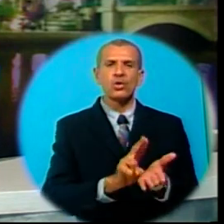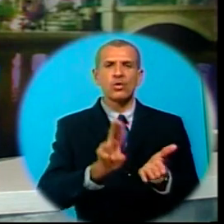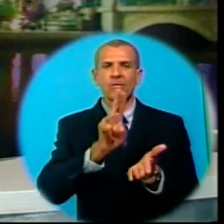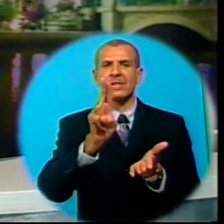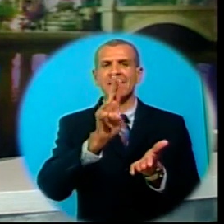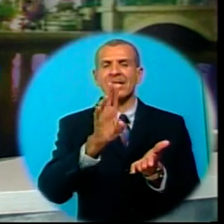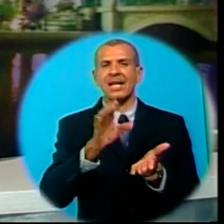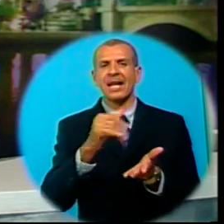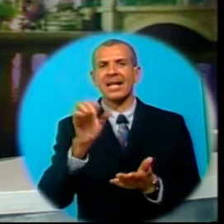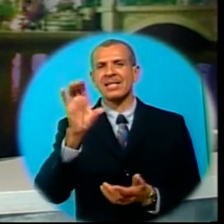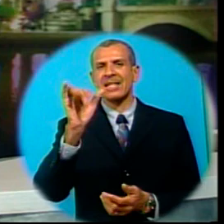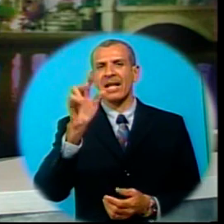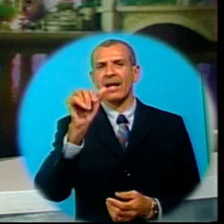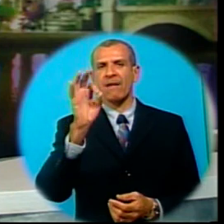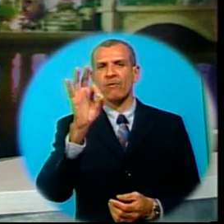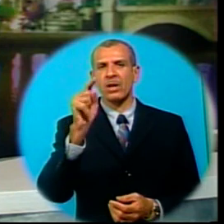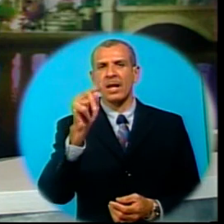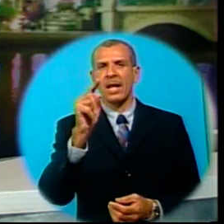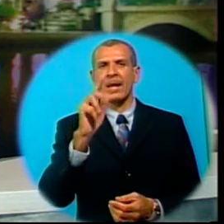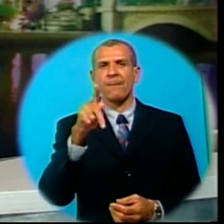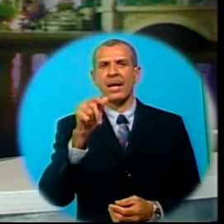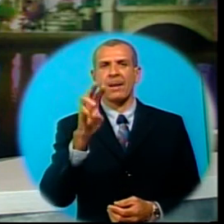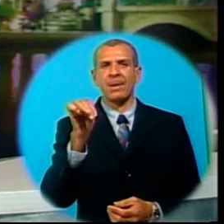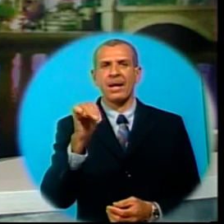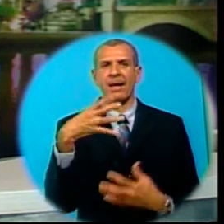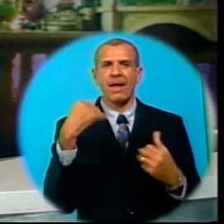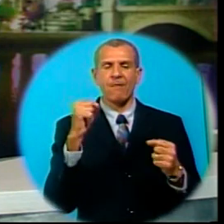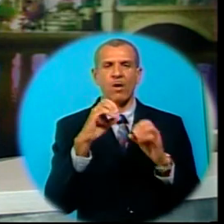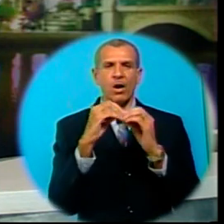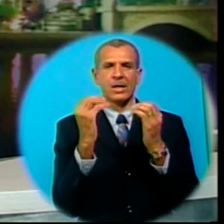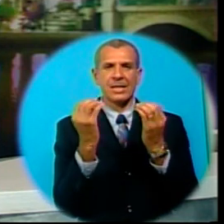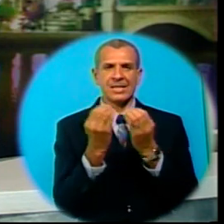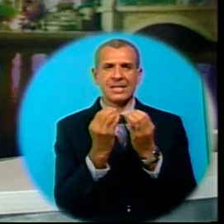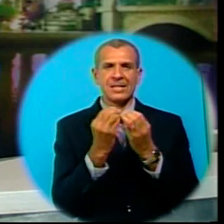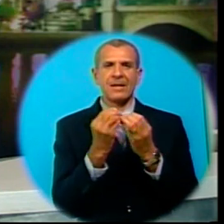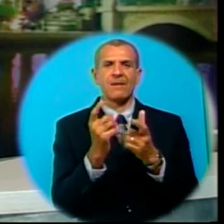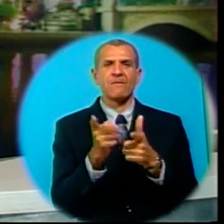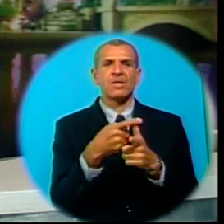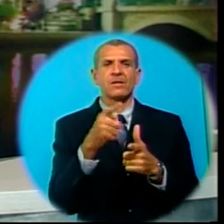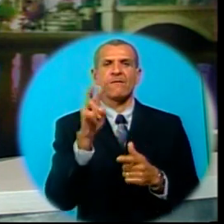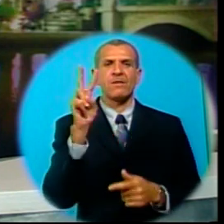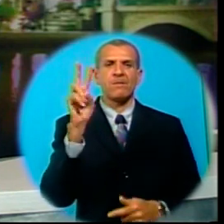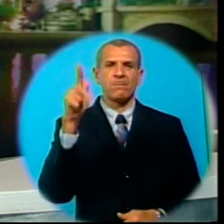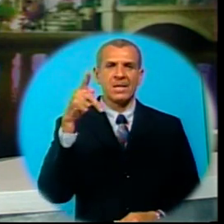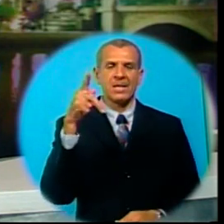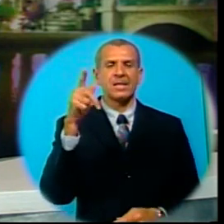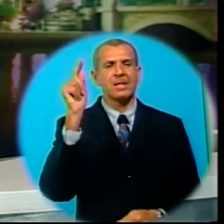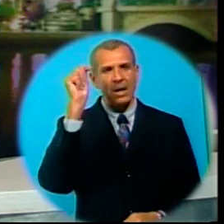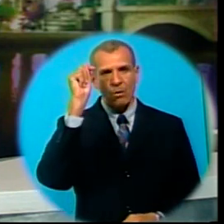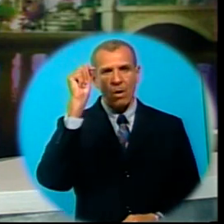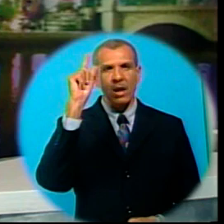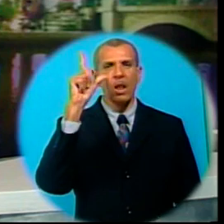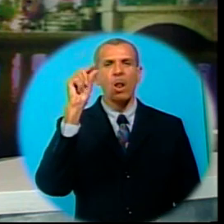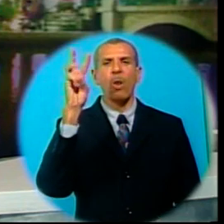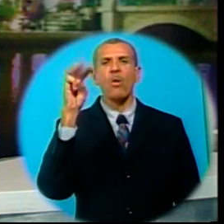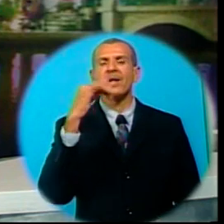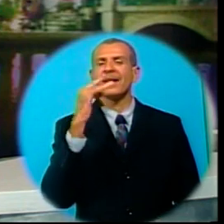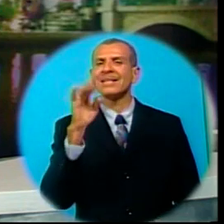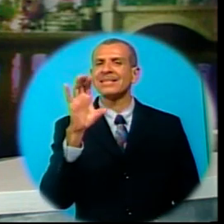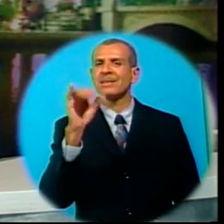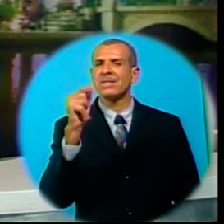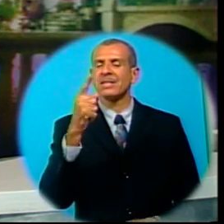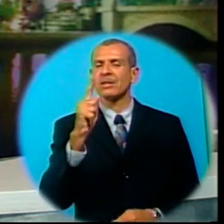and the Pan American Health Organization. First Vice President of the association, Tyrone Lowe, tells CBC News the